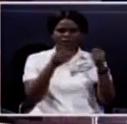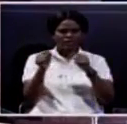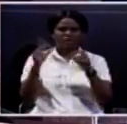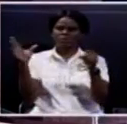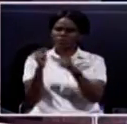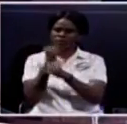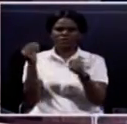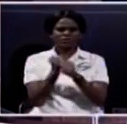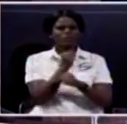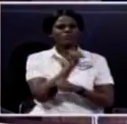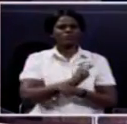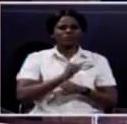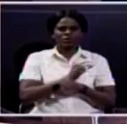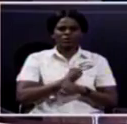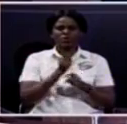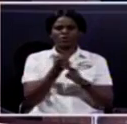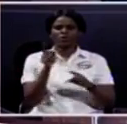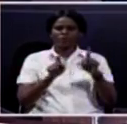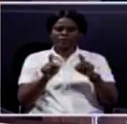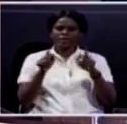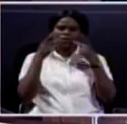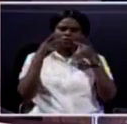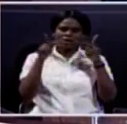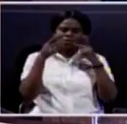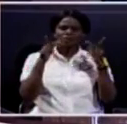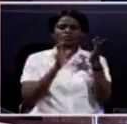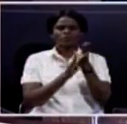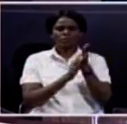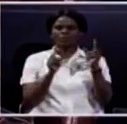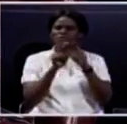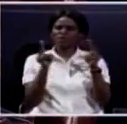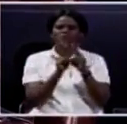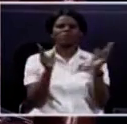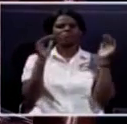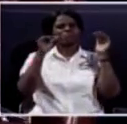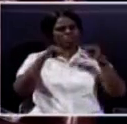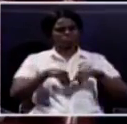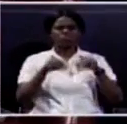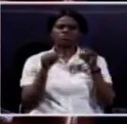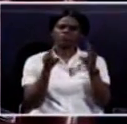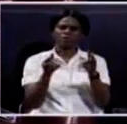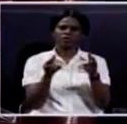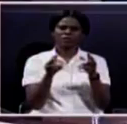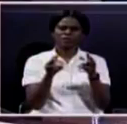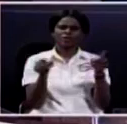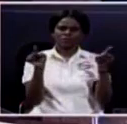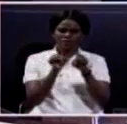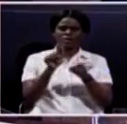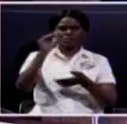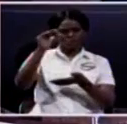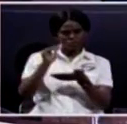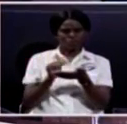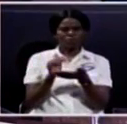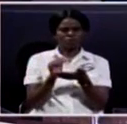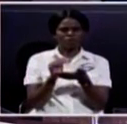sympathy from the public, because already public schools are in a very deplorable state. And you've gone further to reduce very